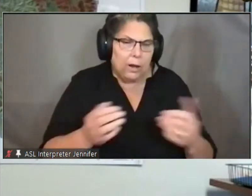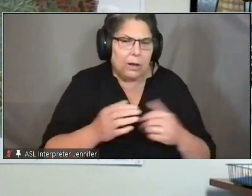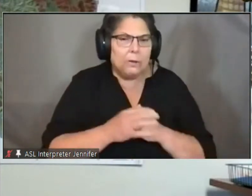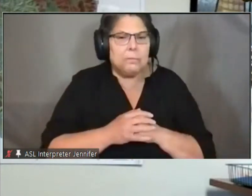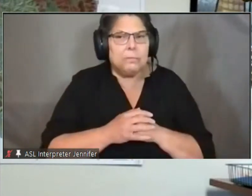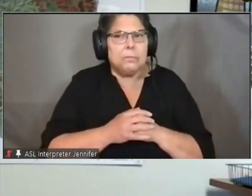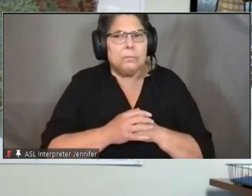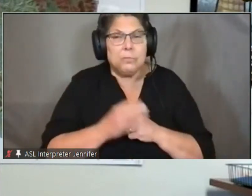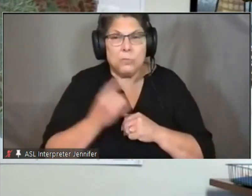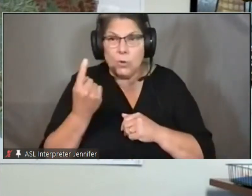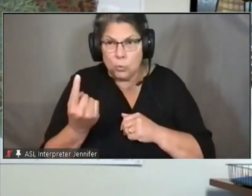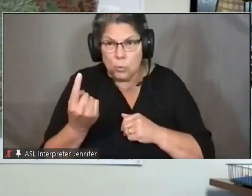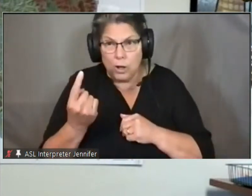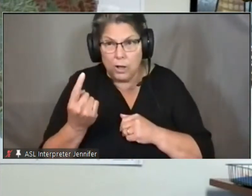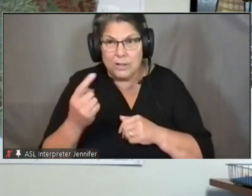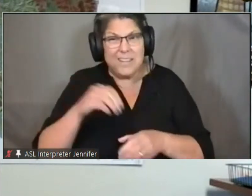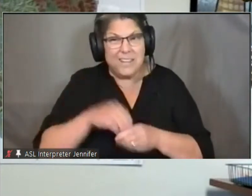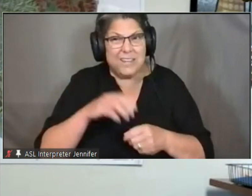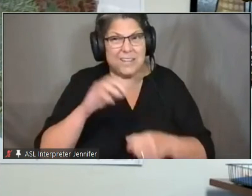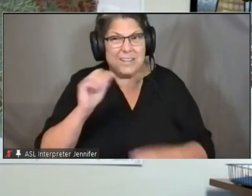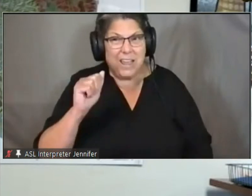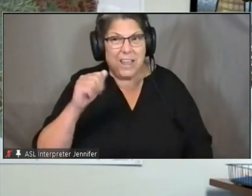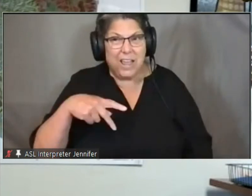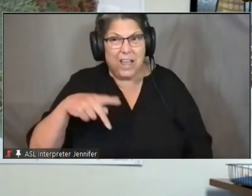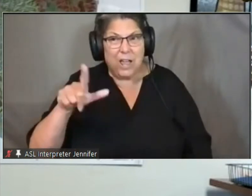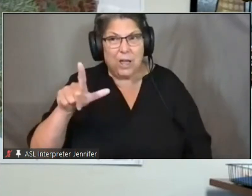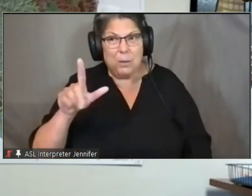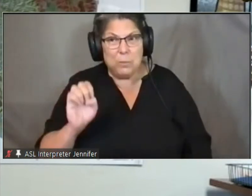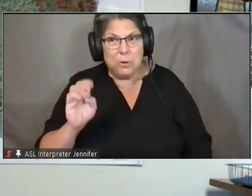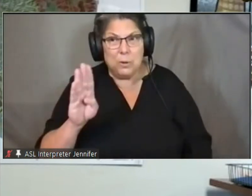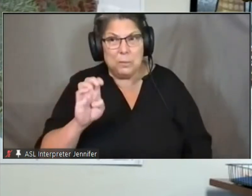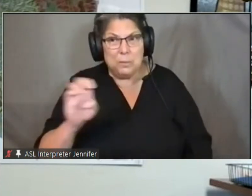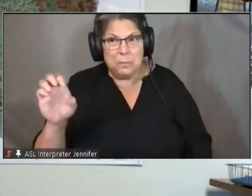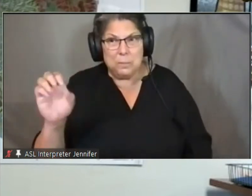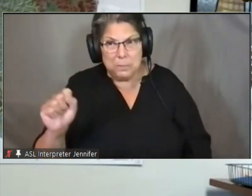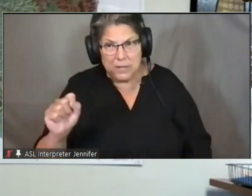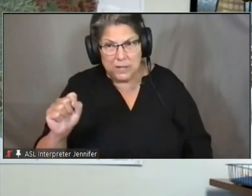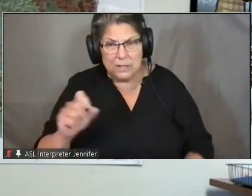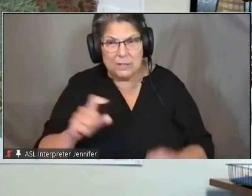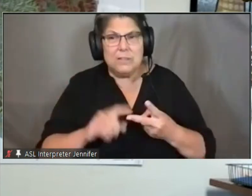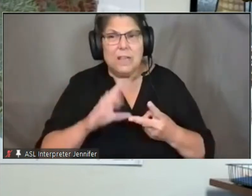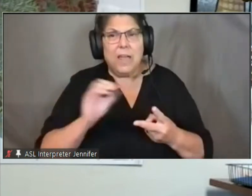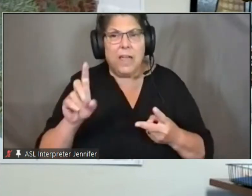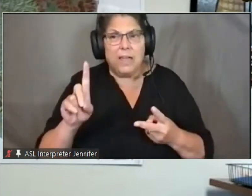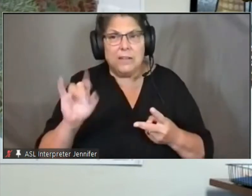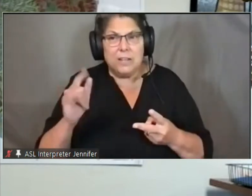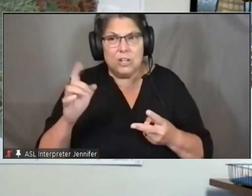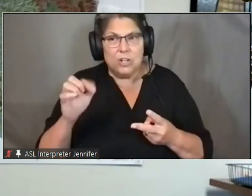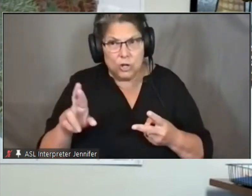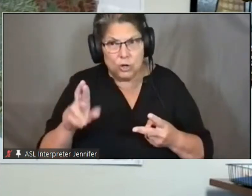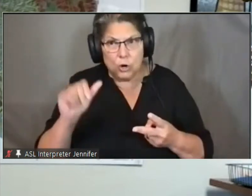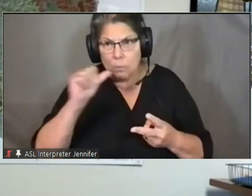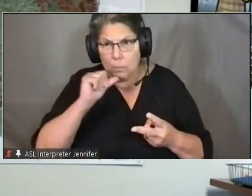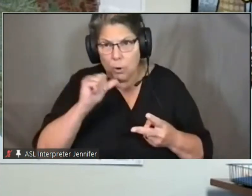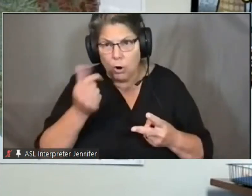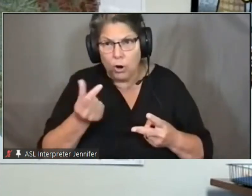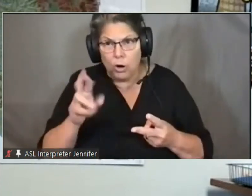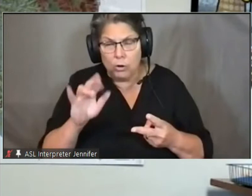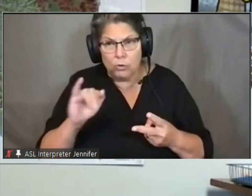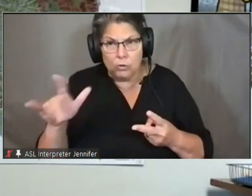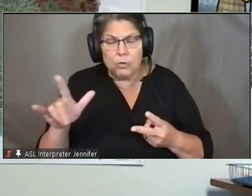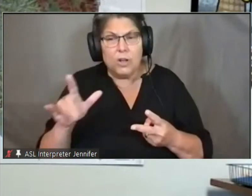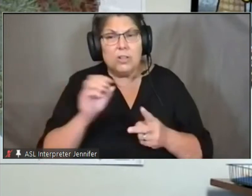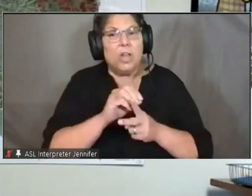One of those cases is Applebee's, and it also involves Digger Bar and Grill, where the exposures were between